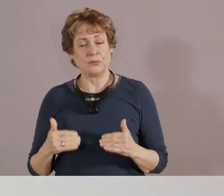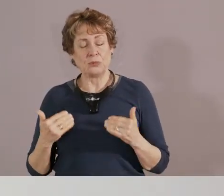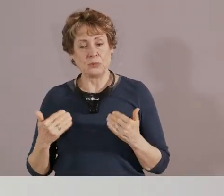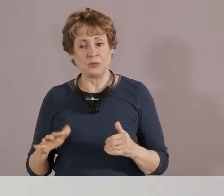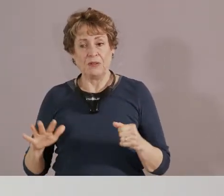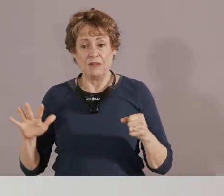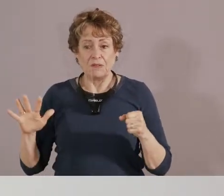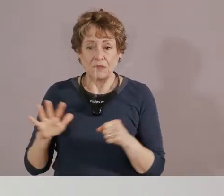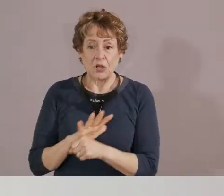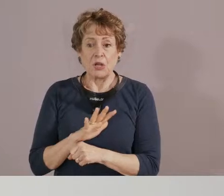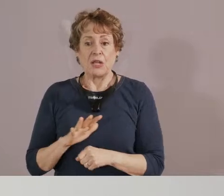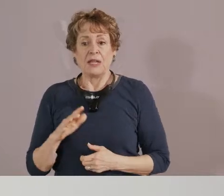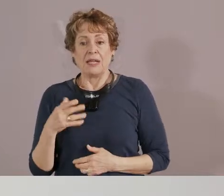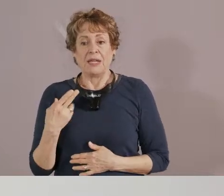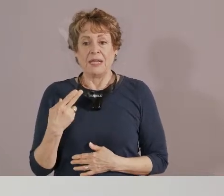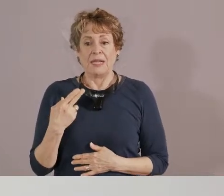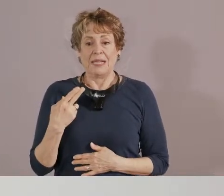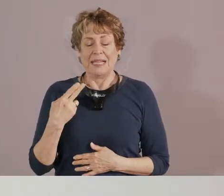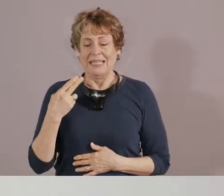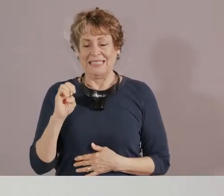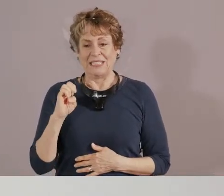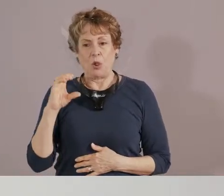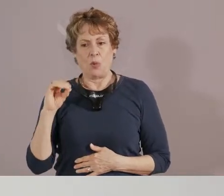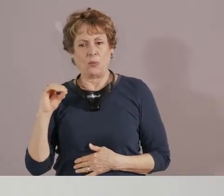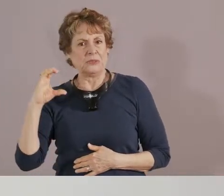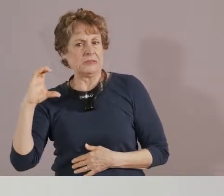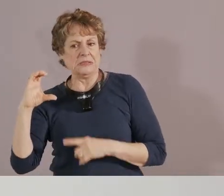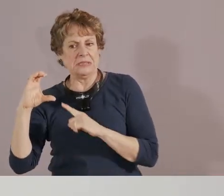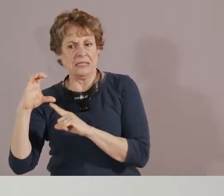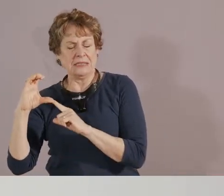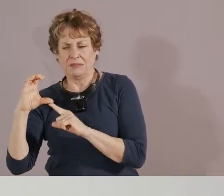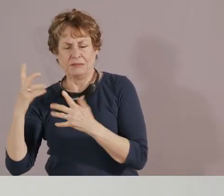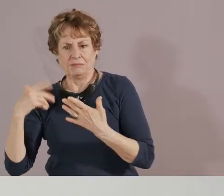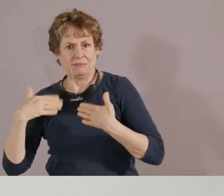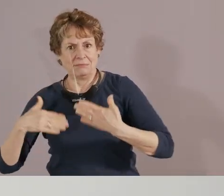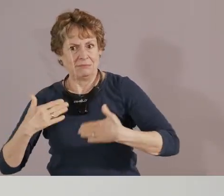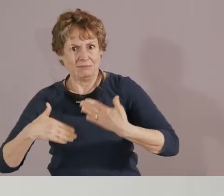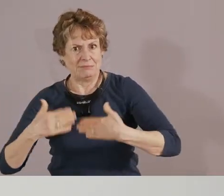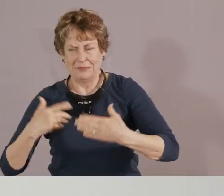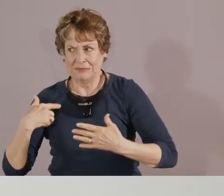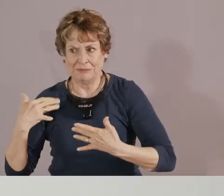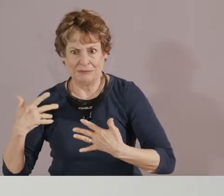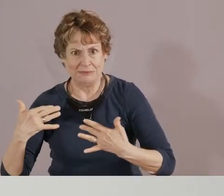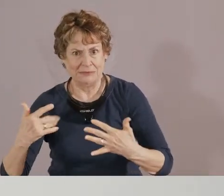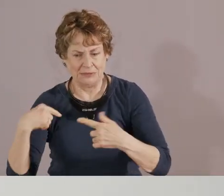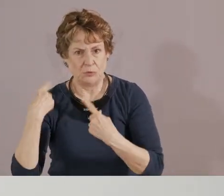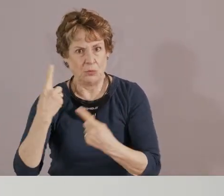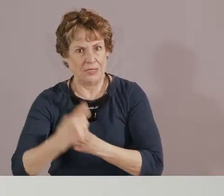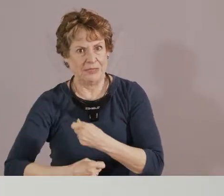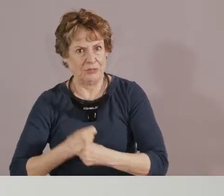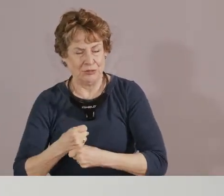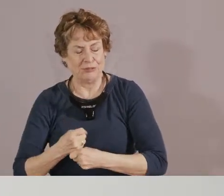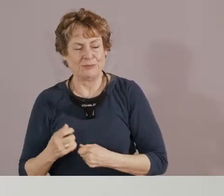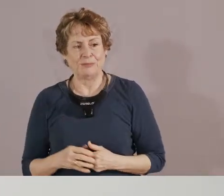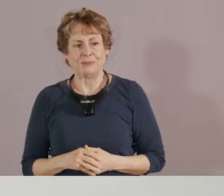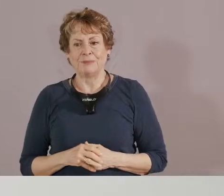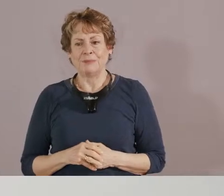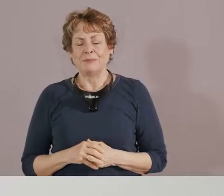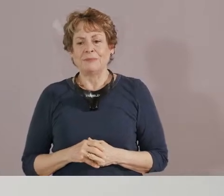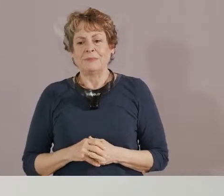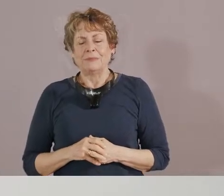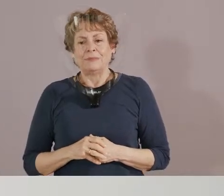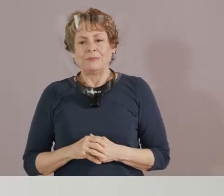I think, one of the learning points has been to remain humble. I